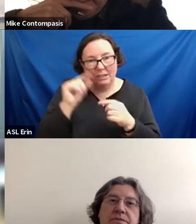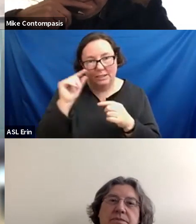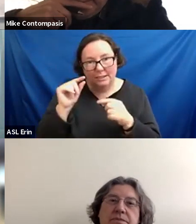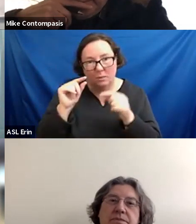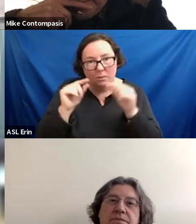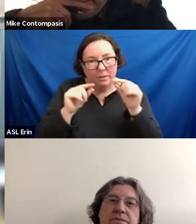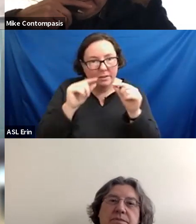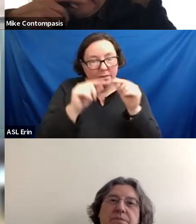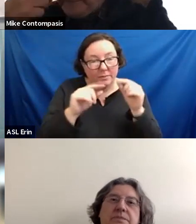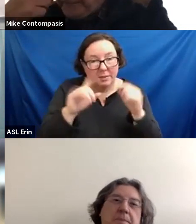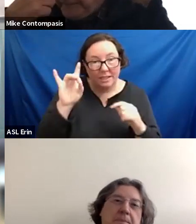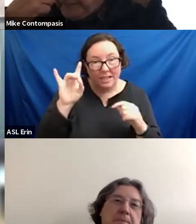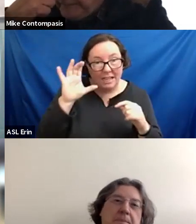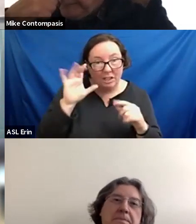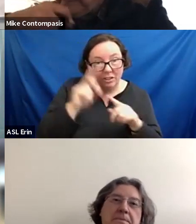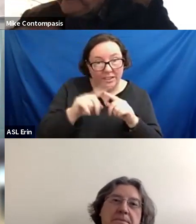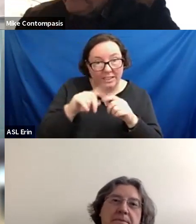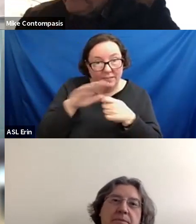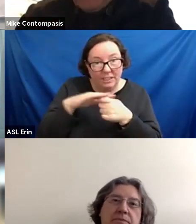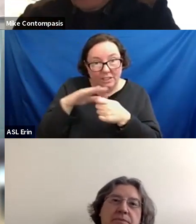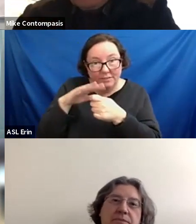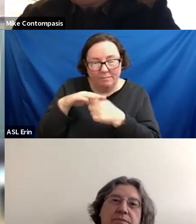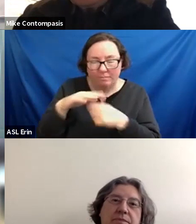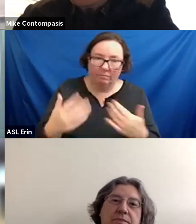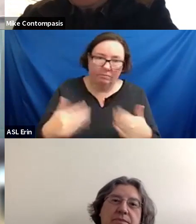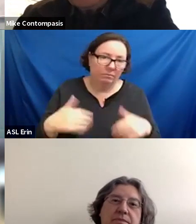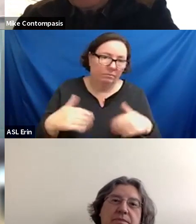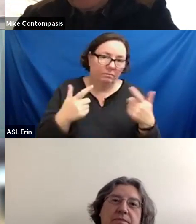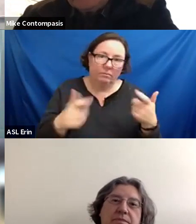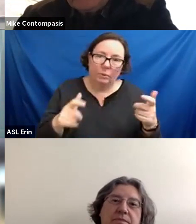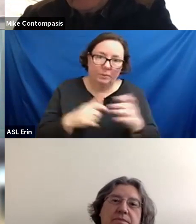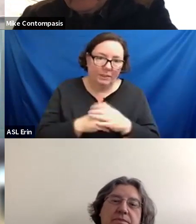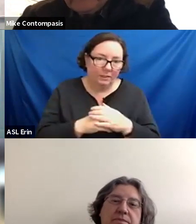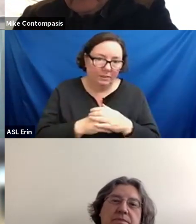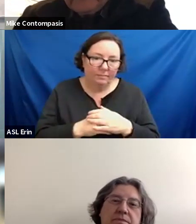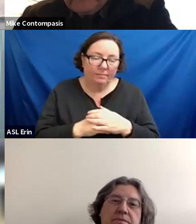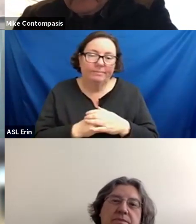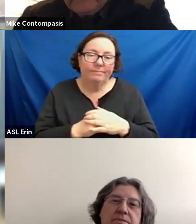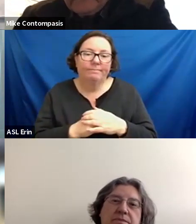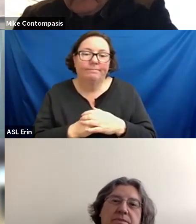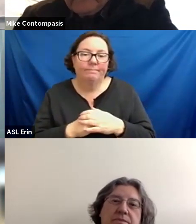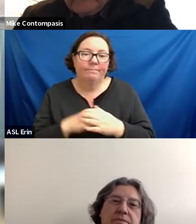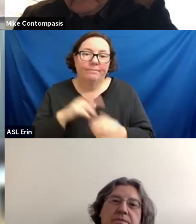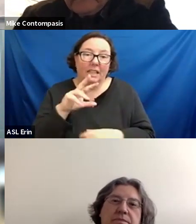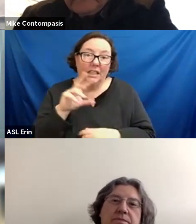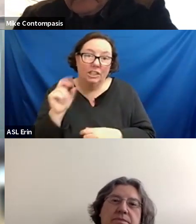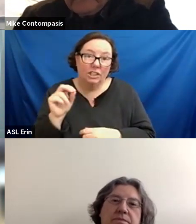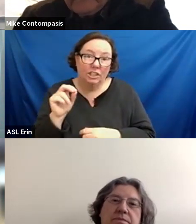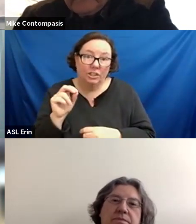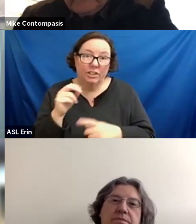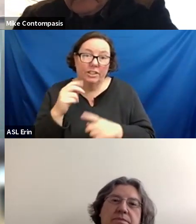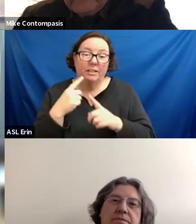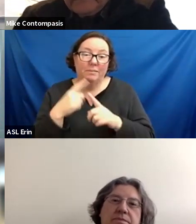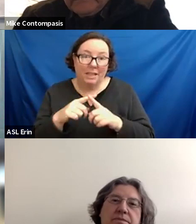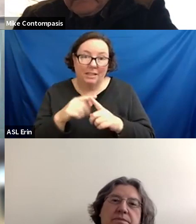Because 800 is a very large number. For reference, there are 30 zip codes plus the homeless zip